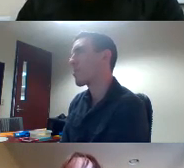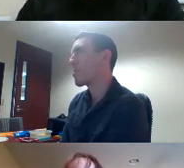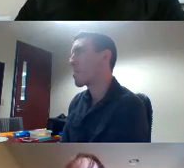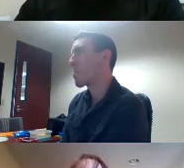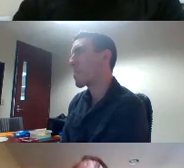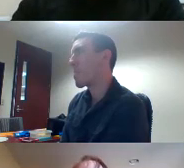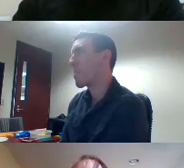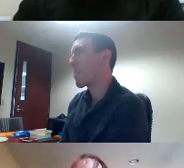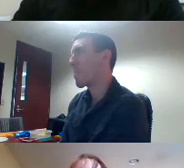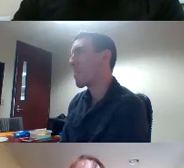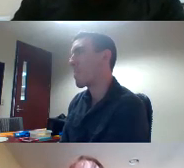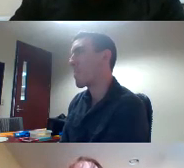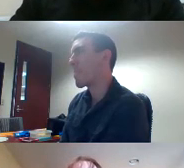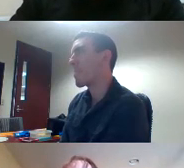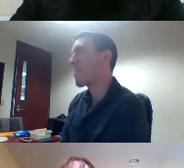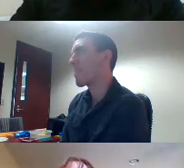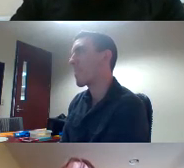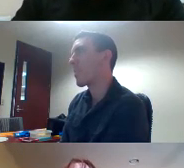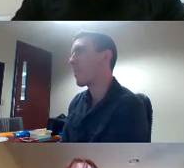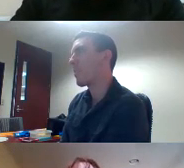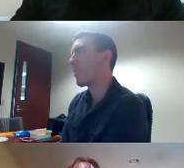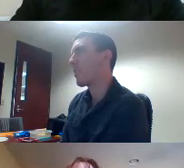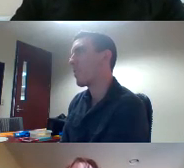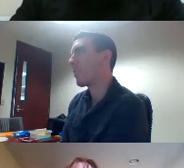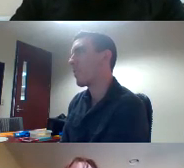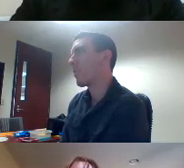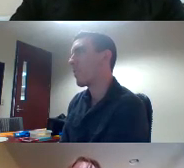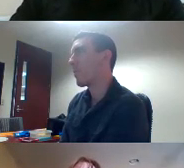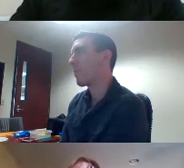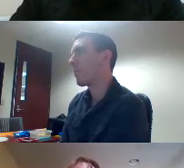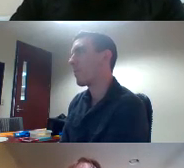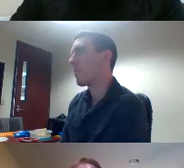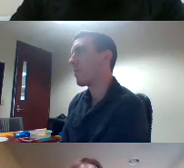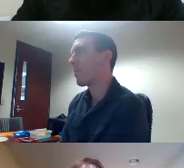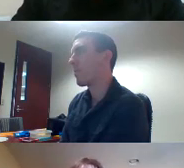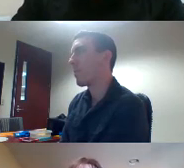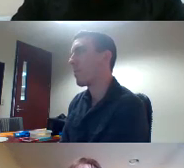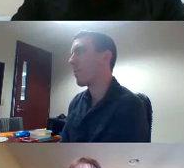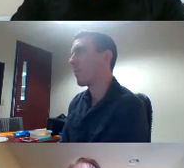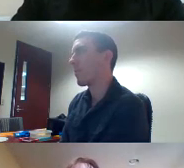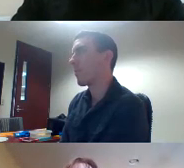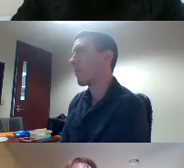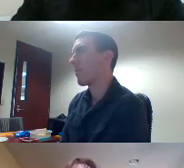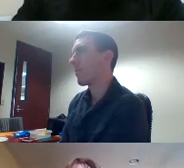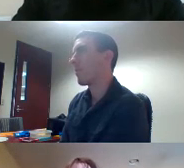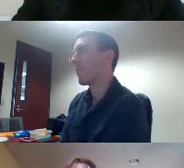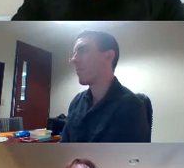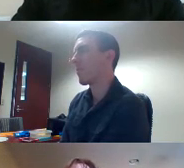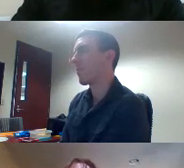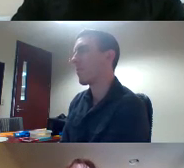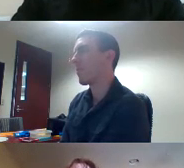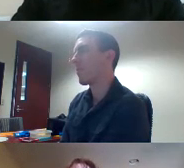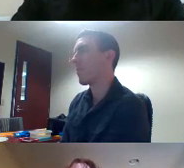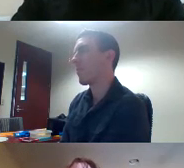grad students. I think somehow, or sometimes, and being in the